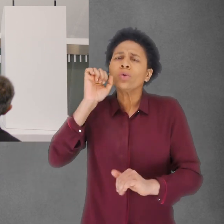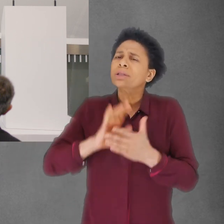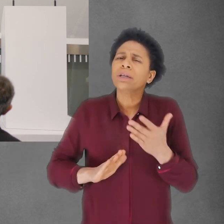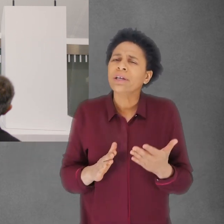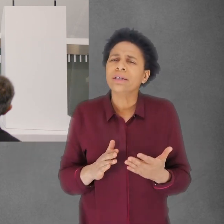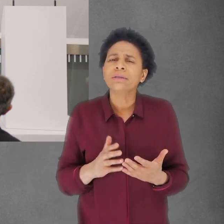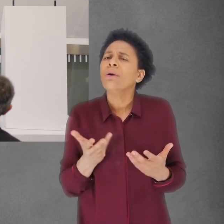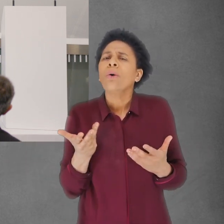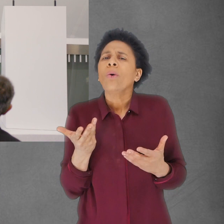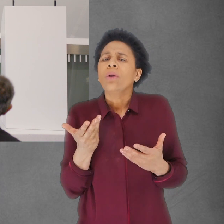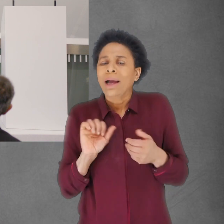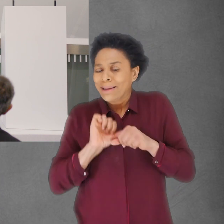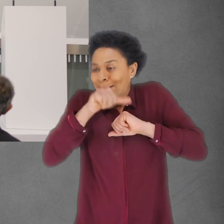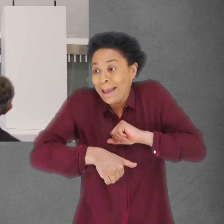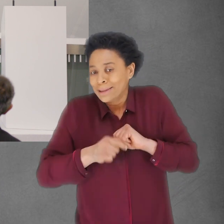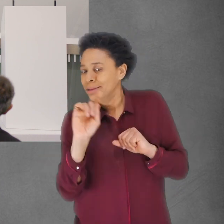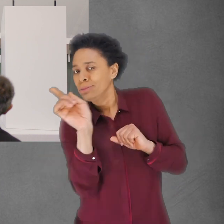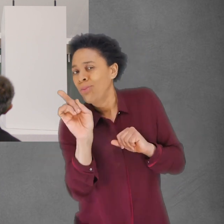going, maybe.